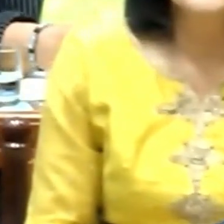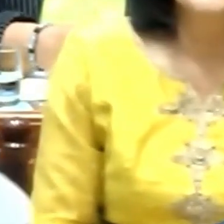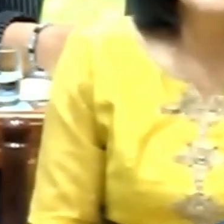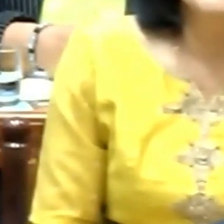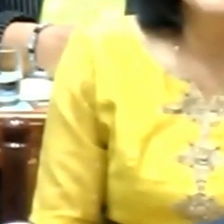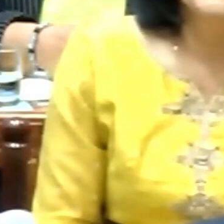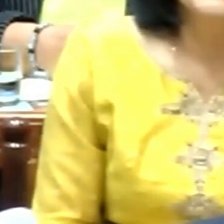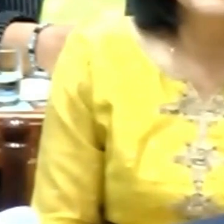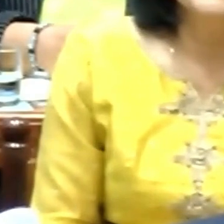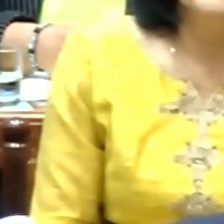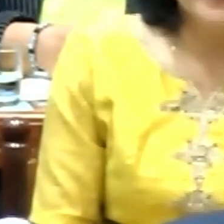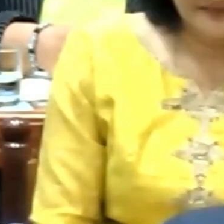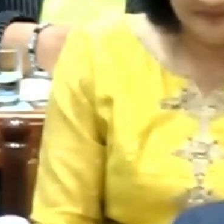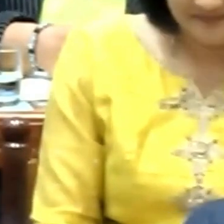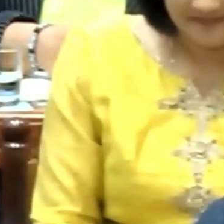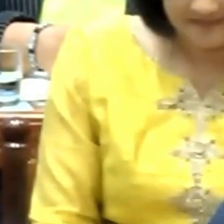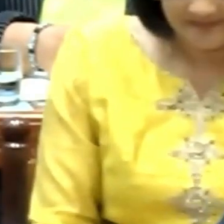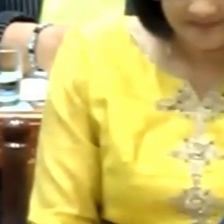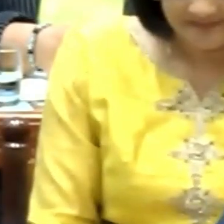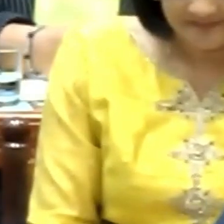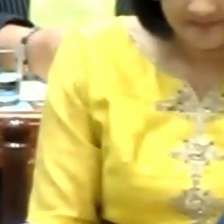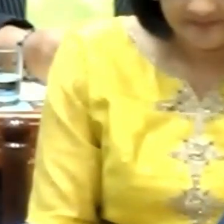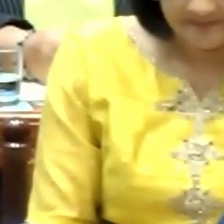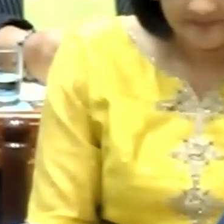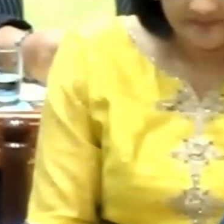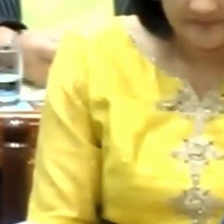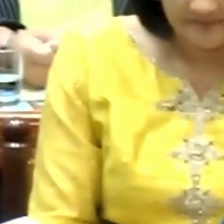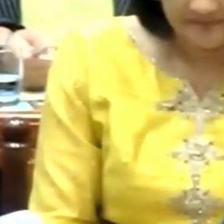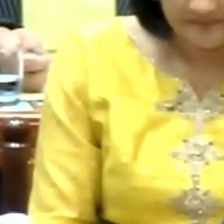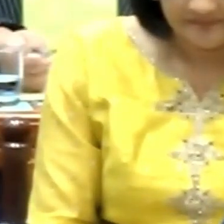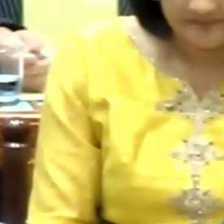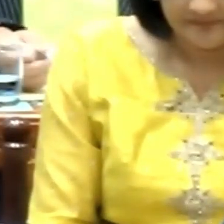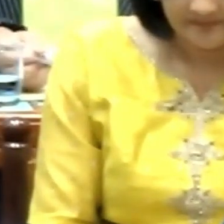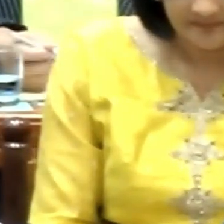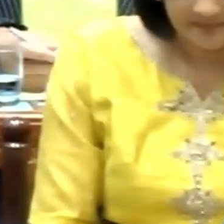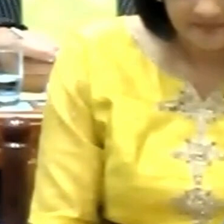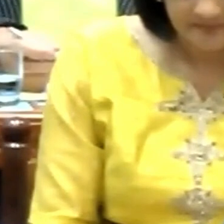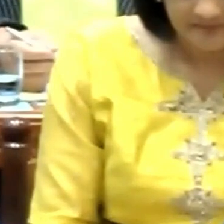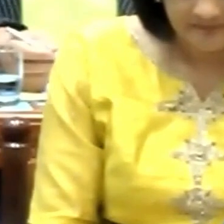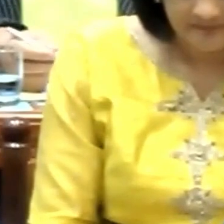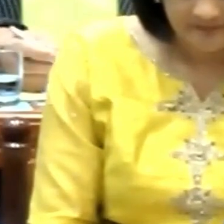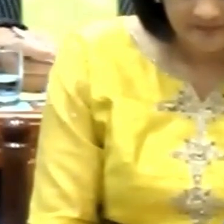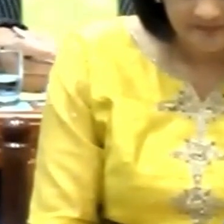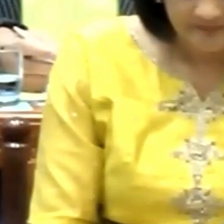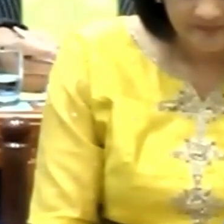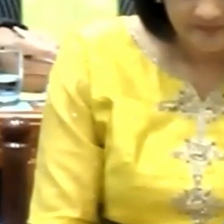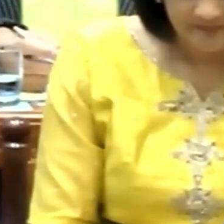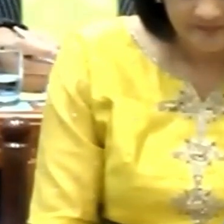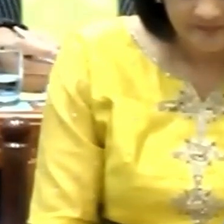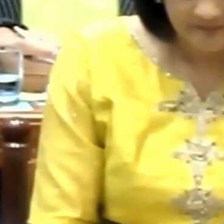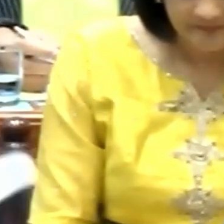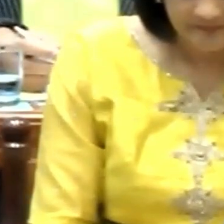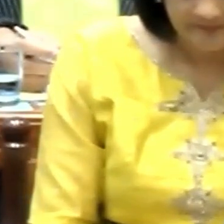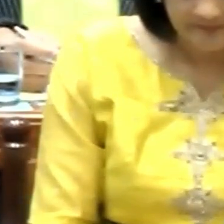Please. Order. Please. You lost your credibility, my friend. Mr. Speaker, sir, Honorable Gavoka said that I threatened all the other political